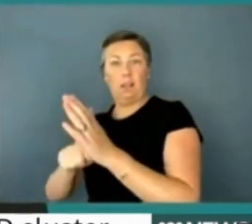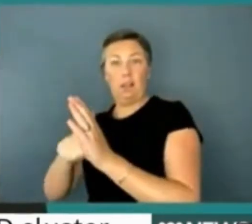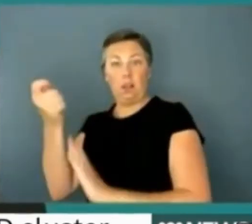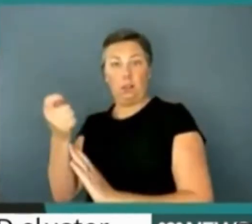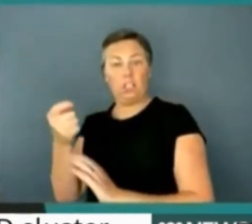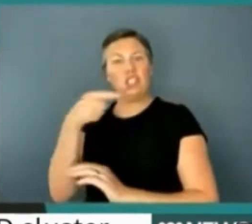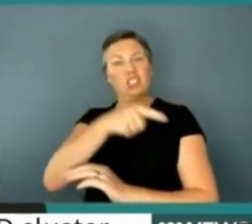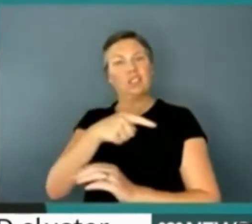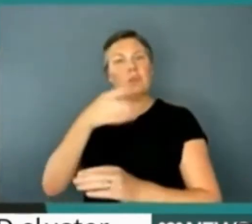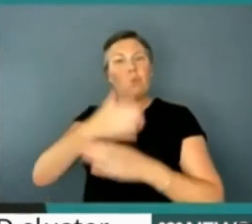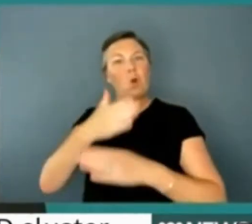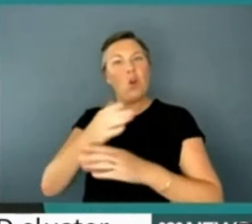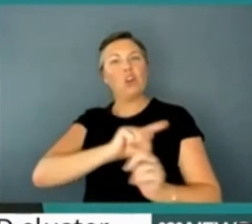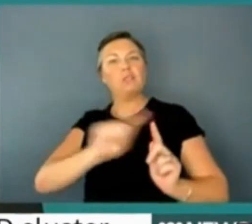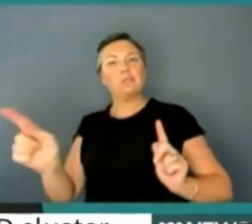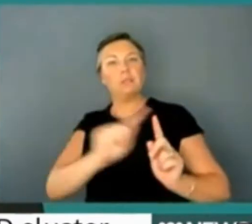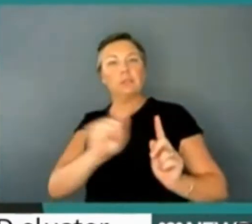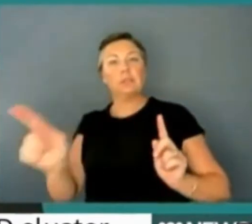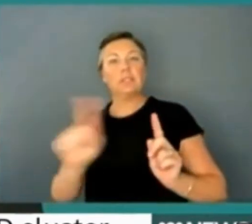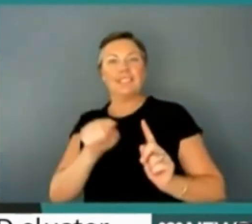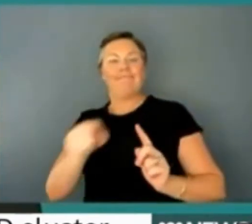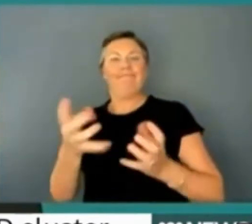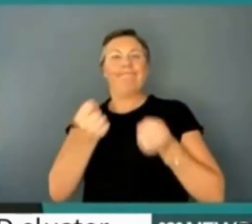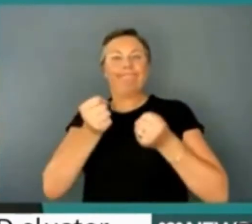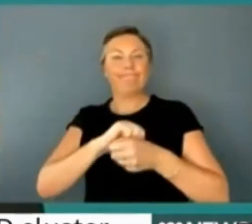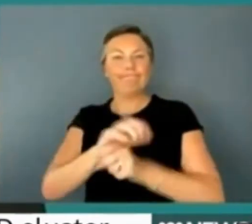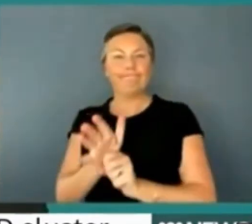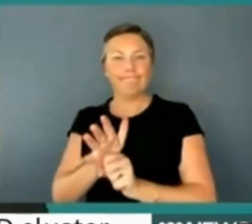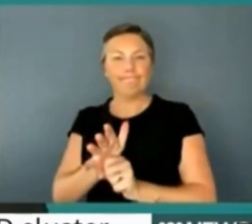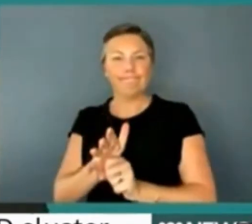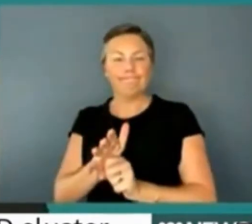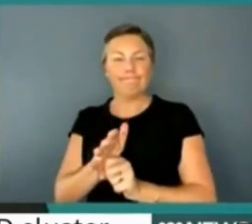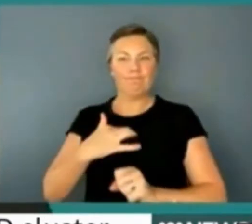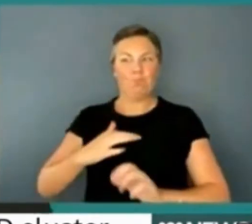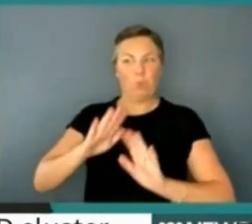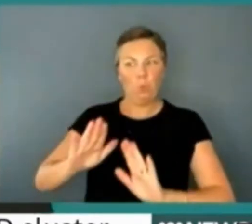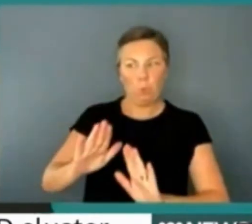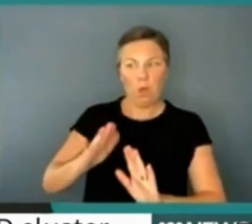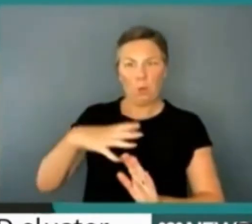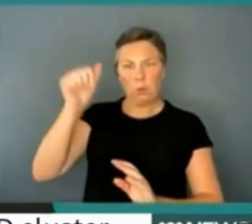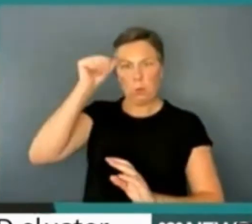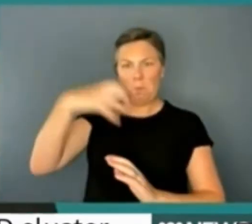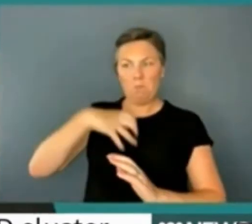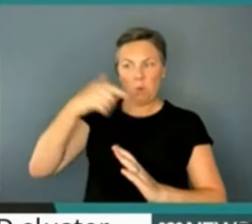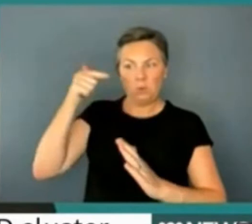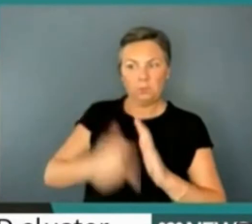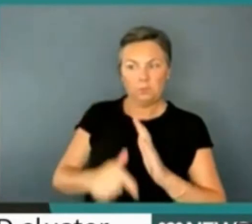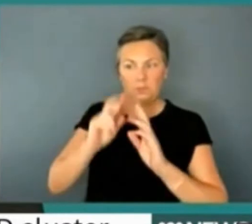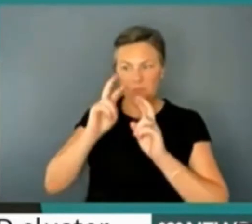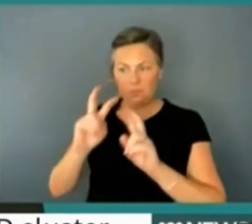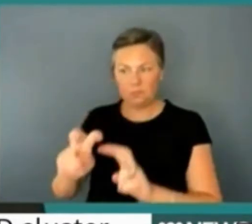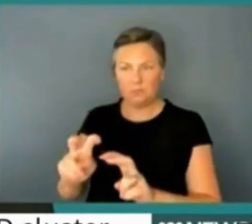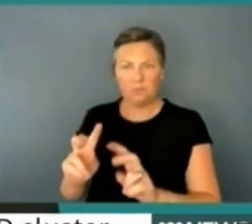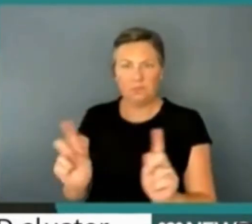so that we believe at this stage, but that will be confirmed by genomic analysis later today, is